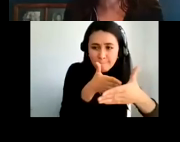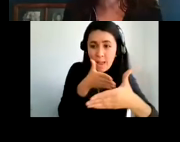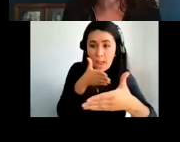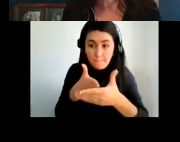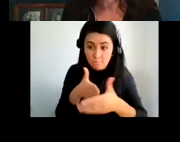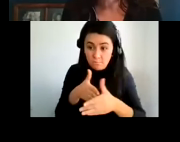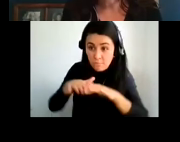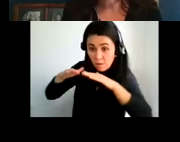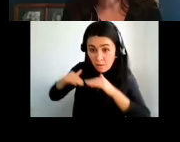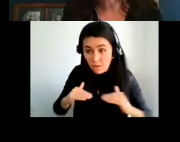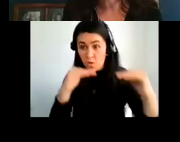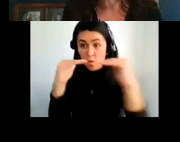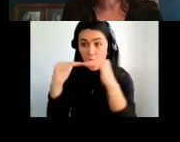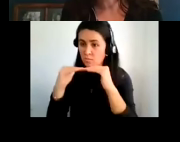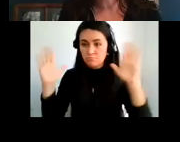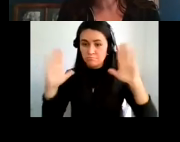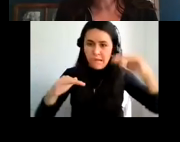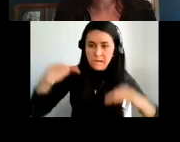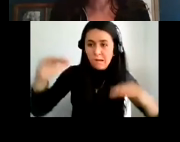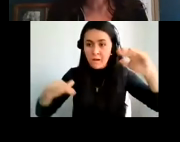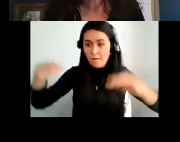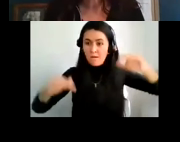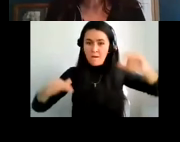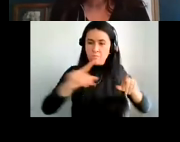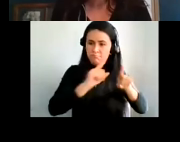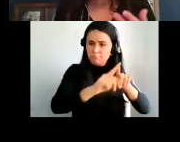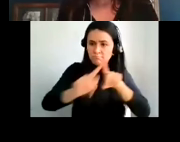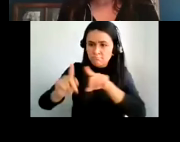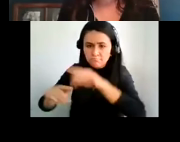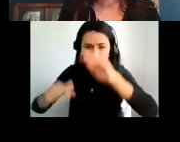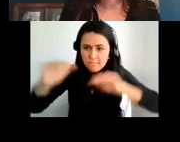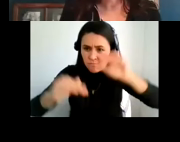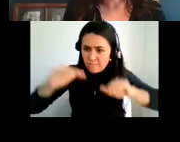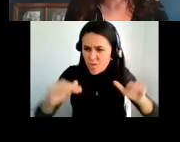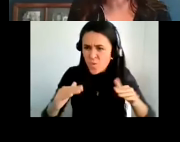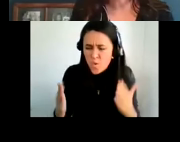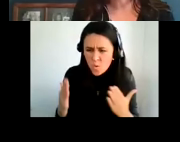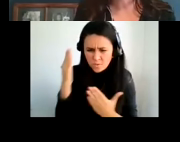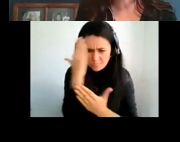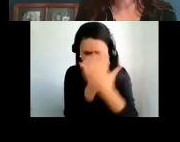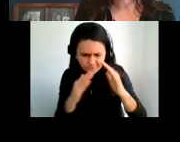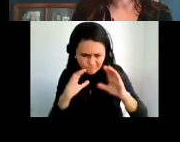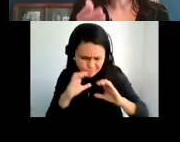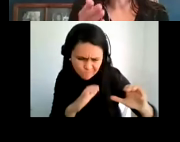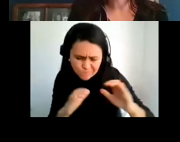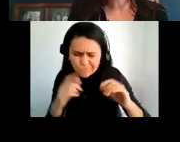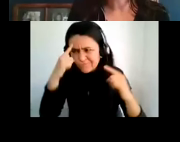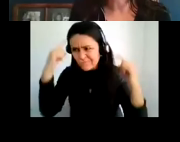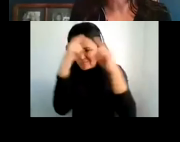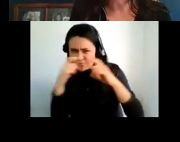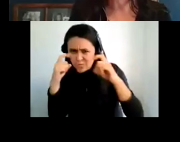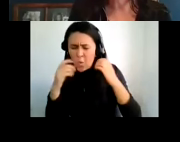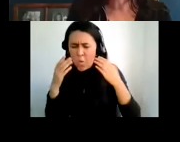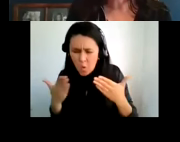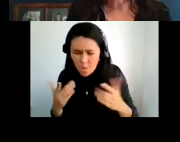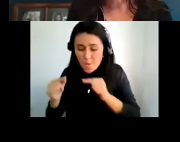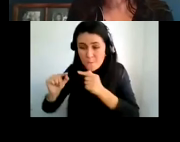makes it a mandate for us to understand that we need a differentiated approach, and not just from the standpoint